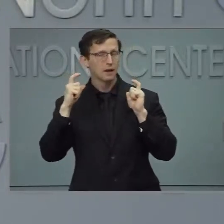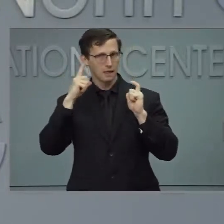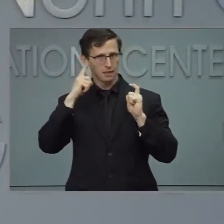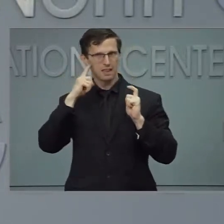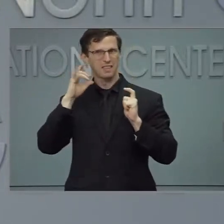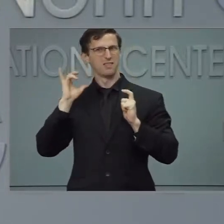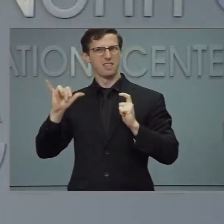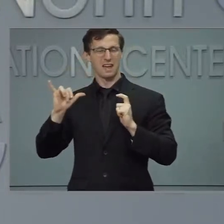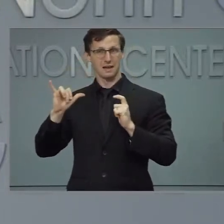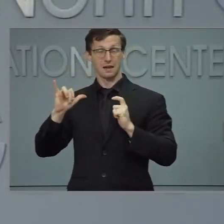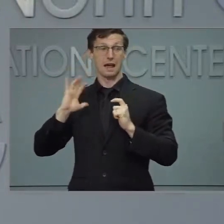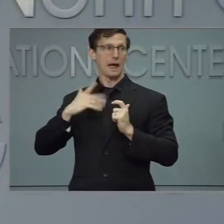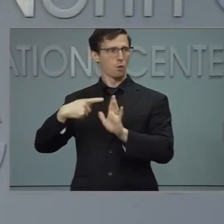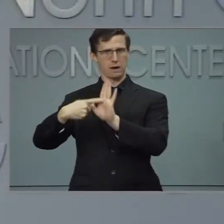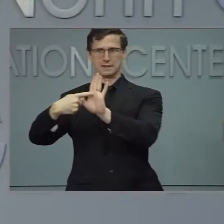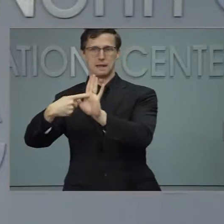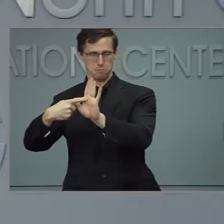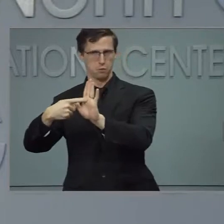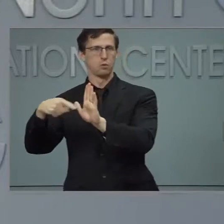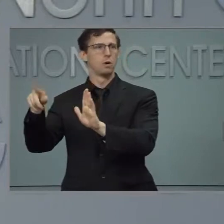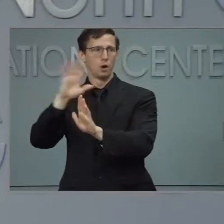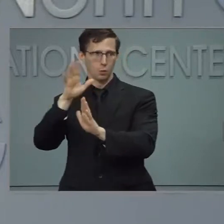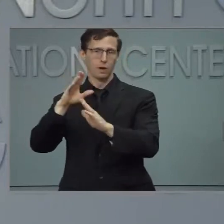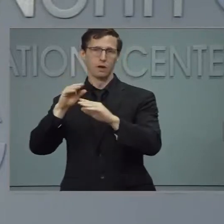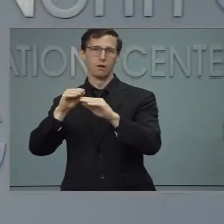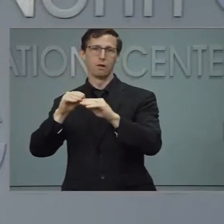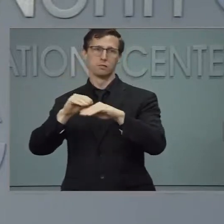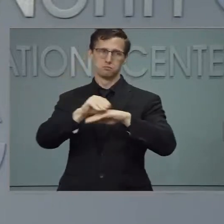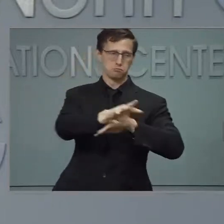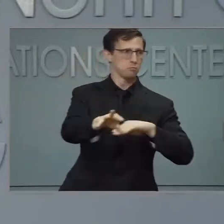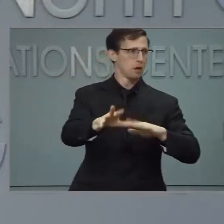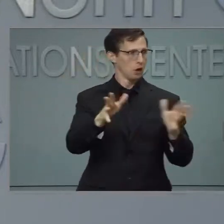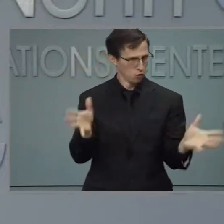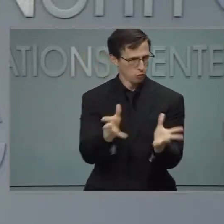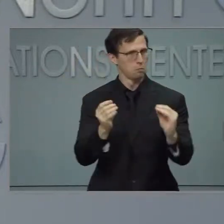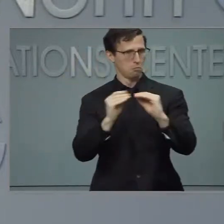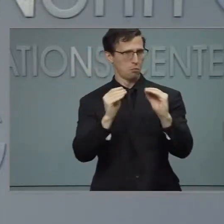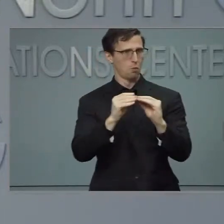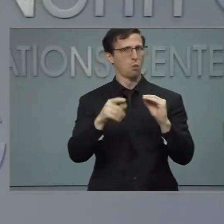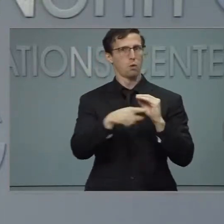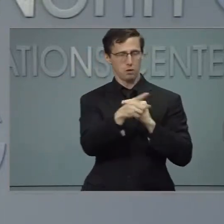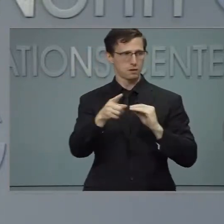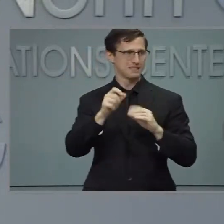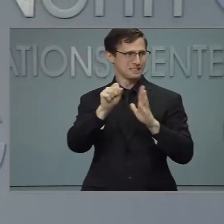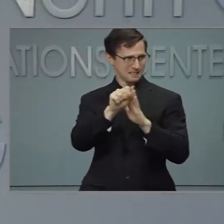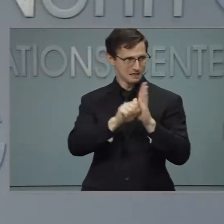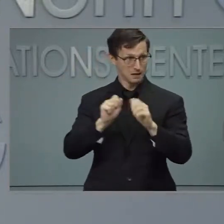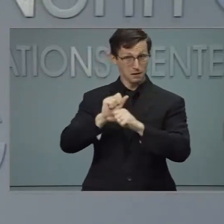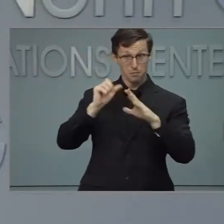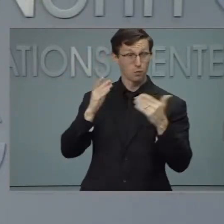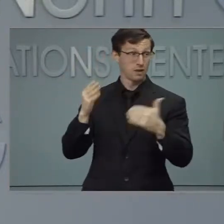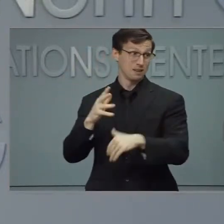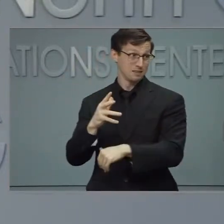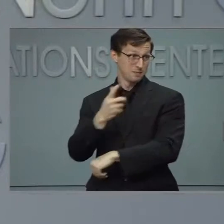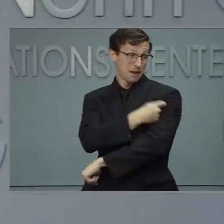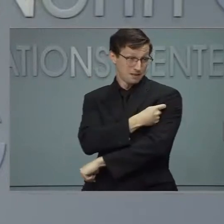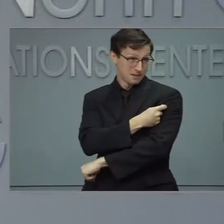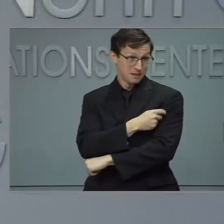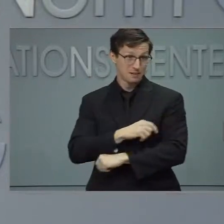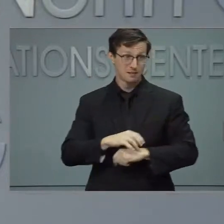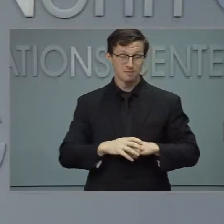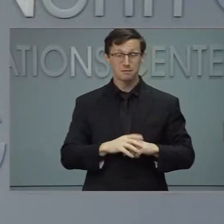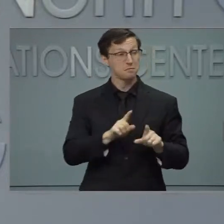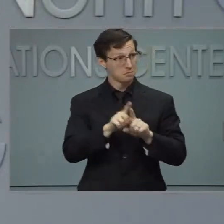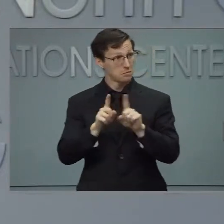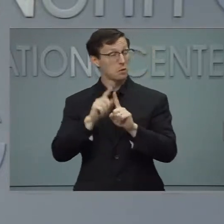employees to get vaccinated, and we're going to continue to push this forward and hope it expands across the state, hope it many